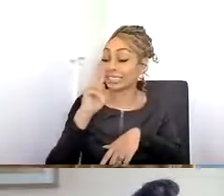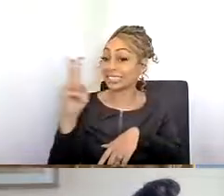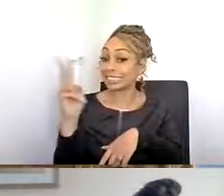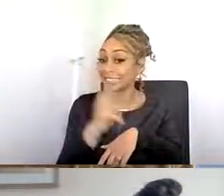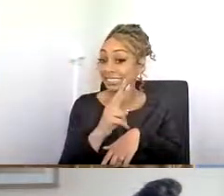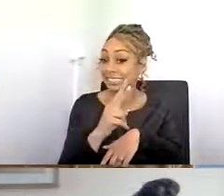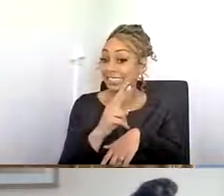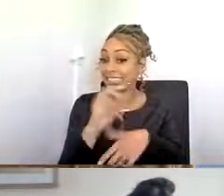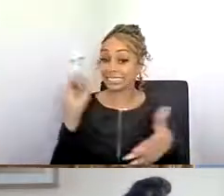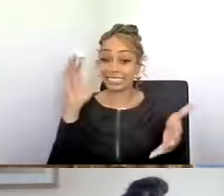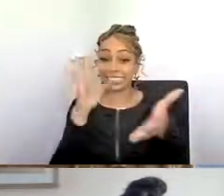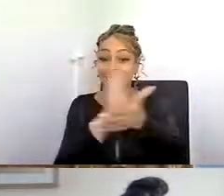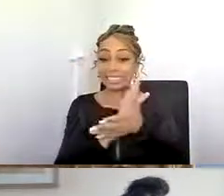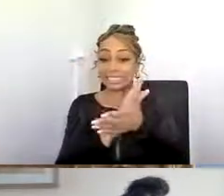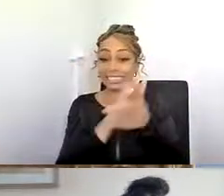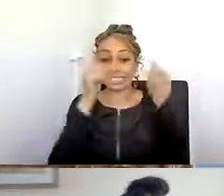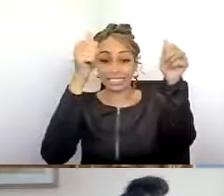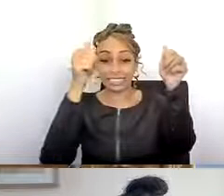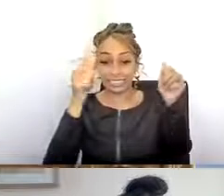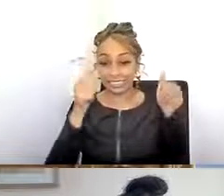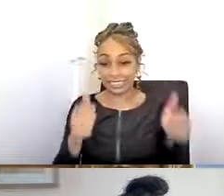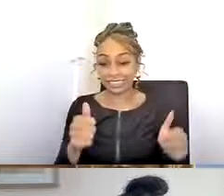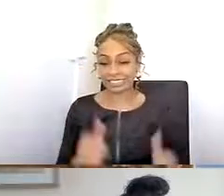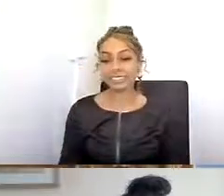of postage stamp size on your screen.